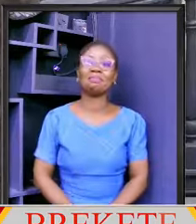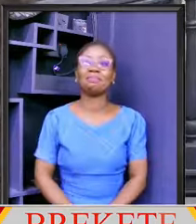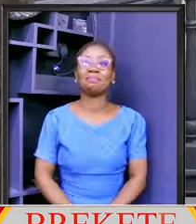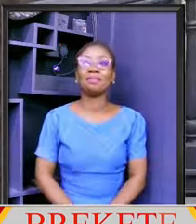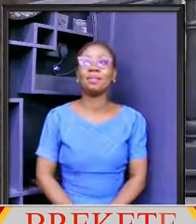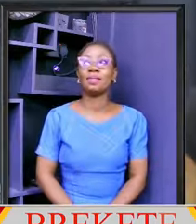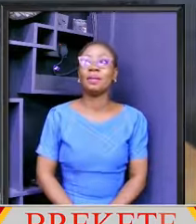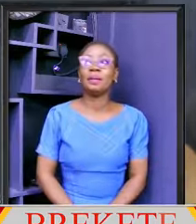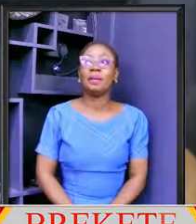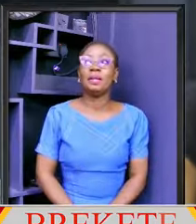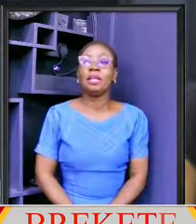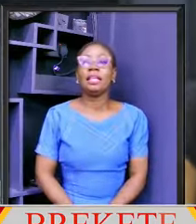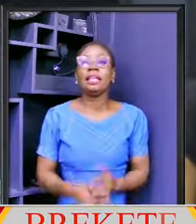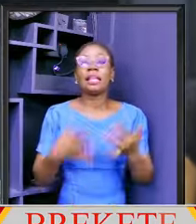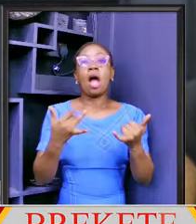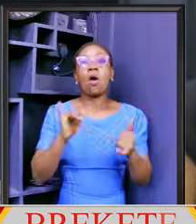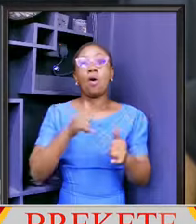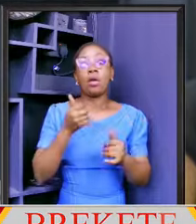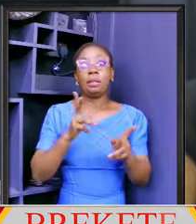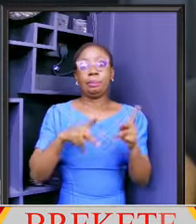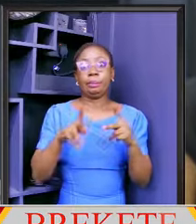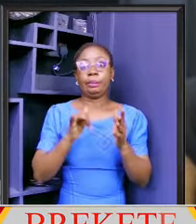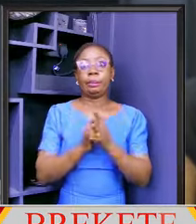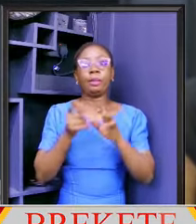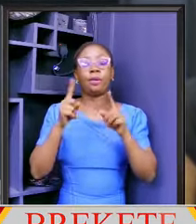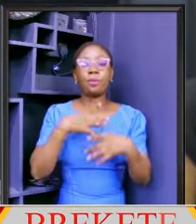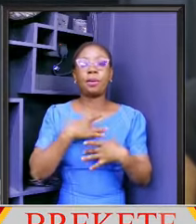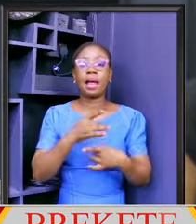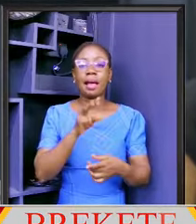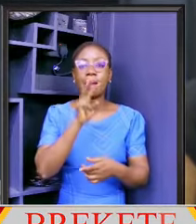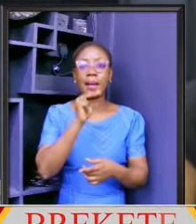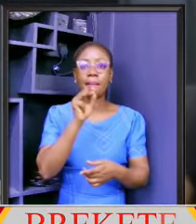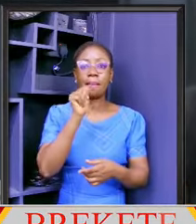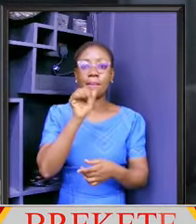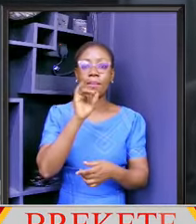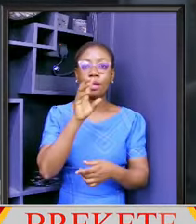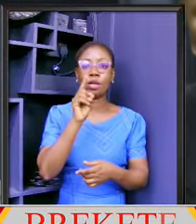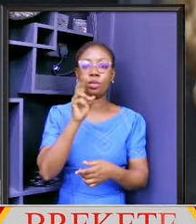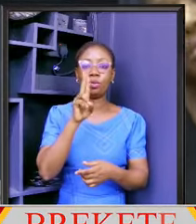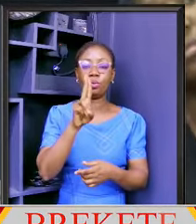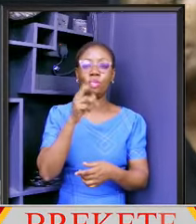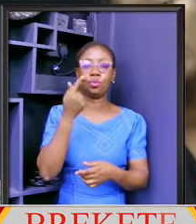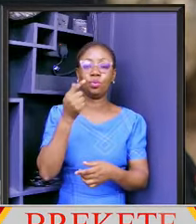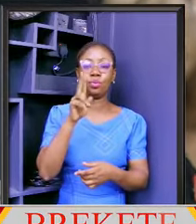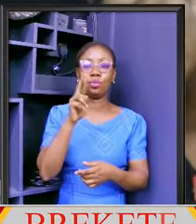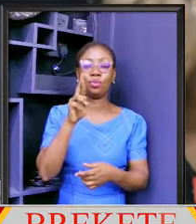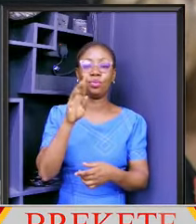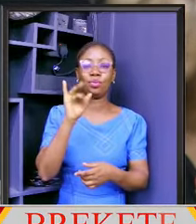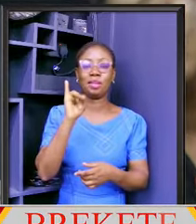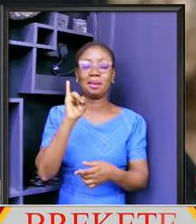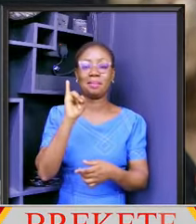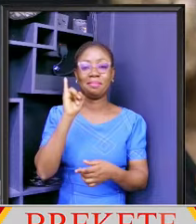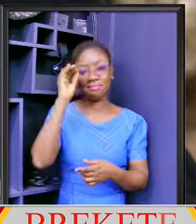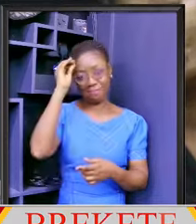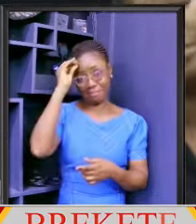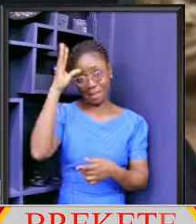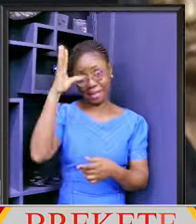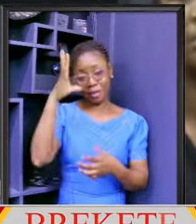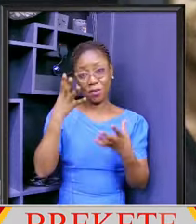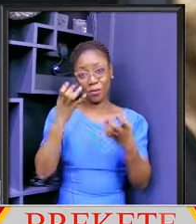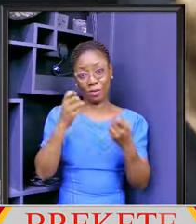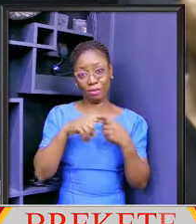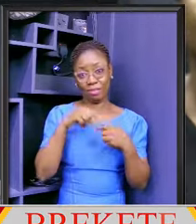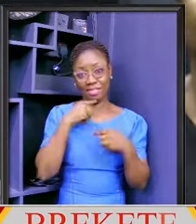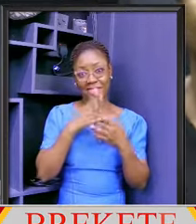Now, other people will come, like Meduguri man. In Ma, they do tweet. And